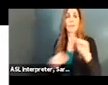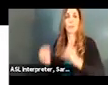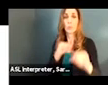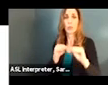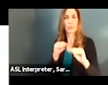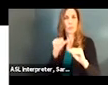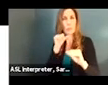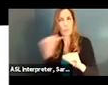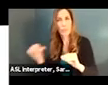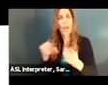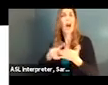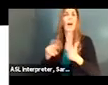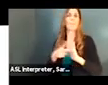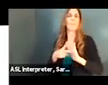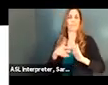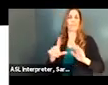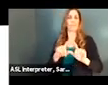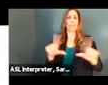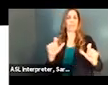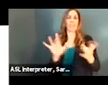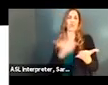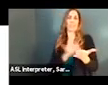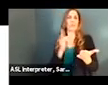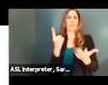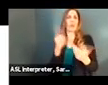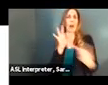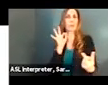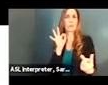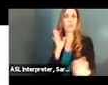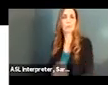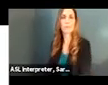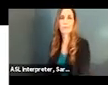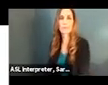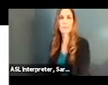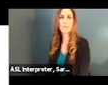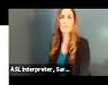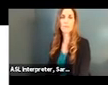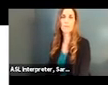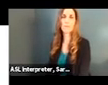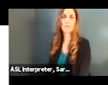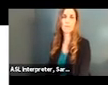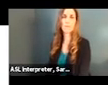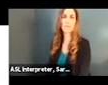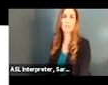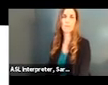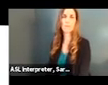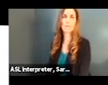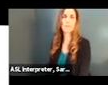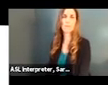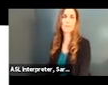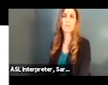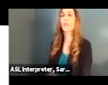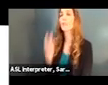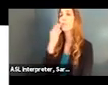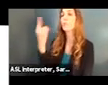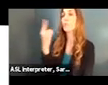I think that this is an alternative. I think another fun thing is to find